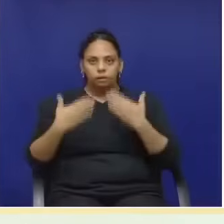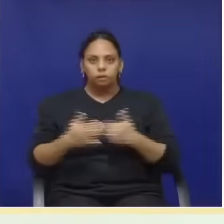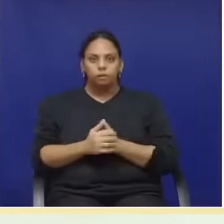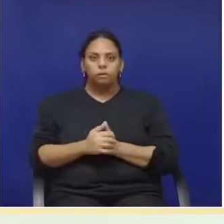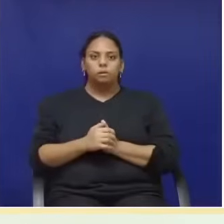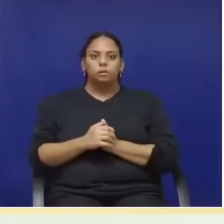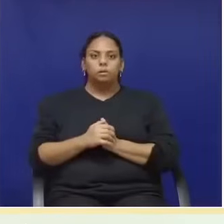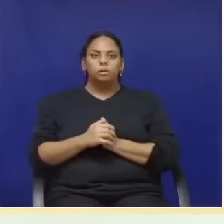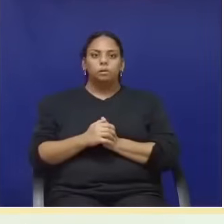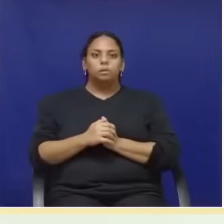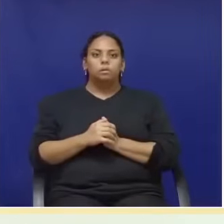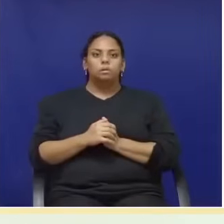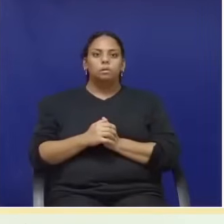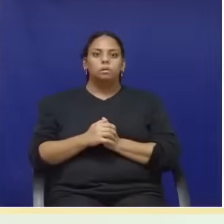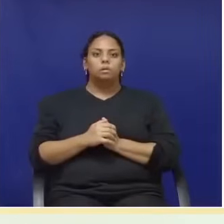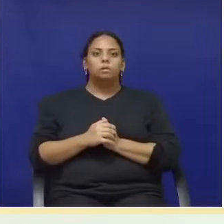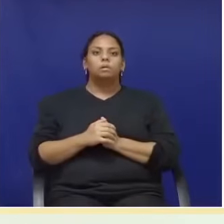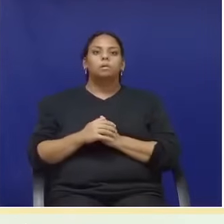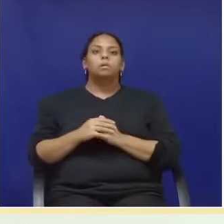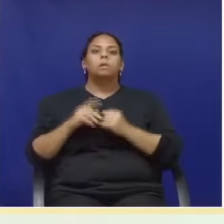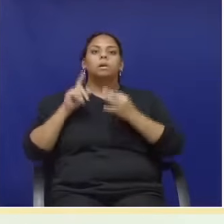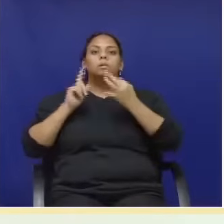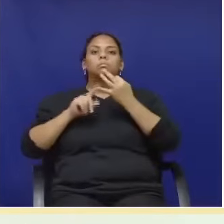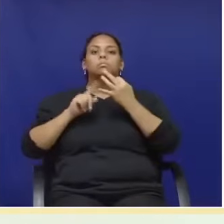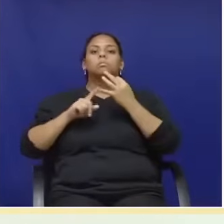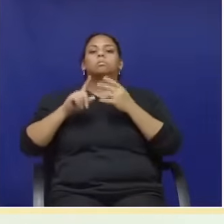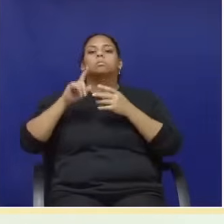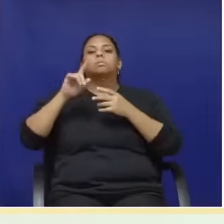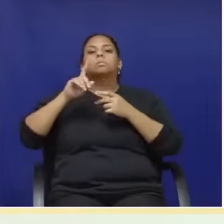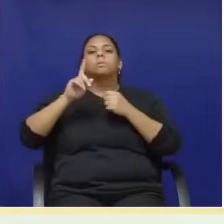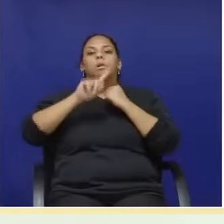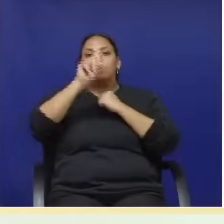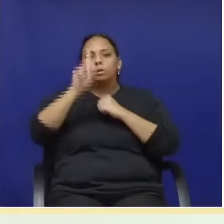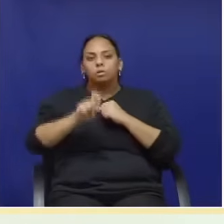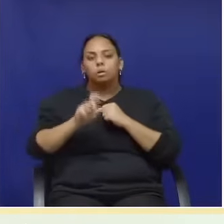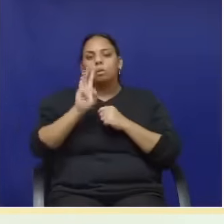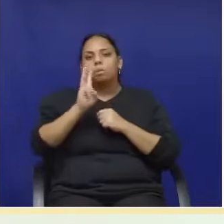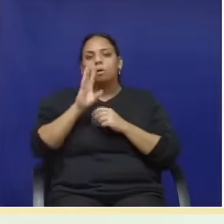first supplementary question will be asked by the Honourable Munyai.